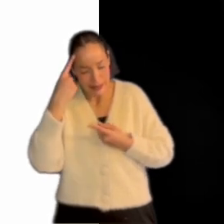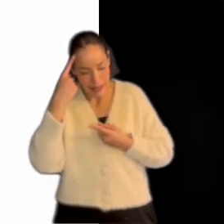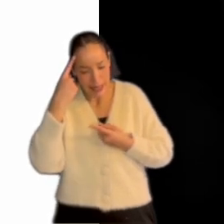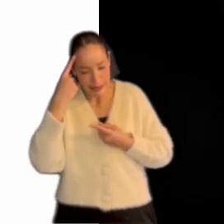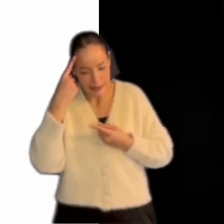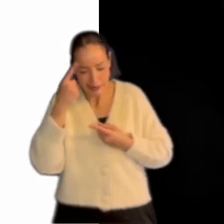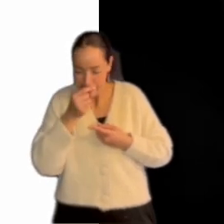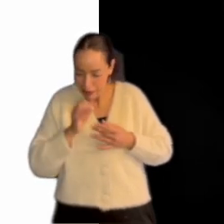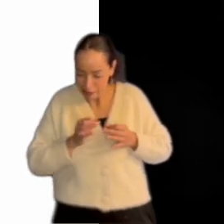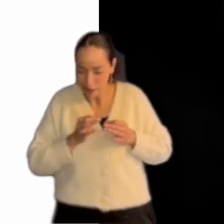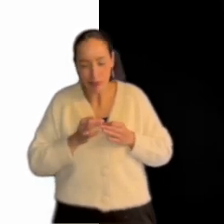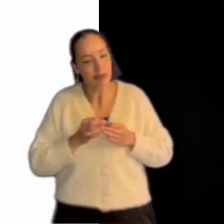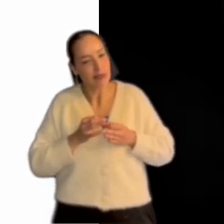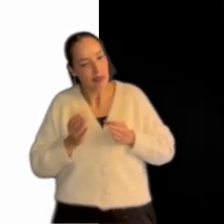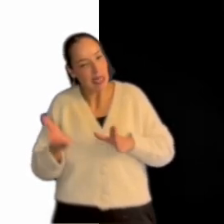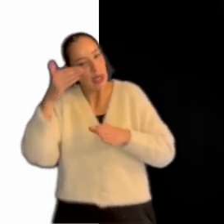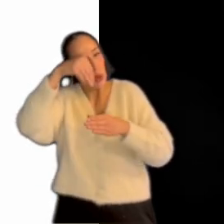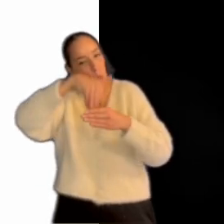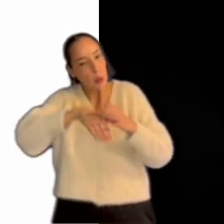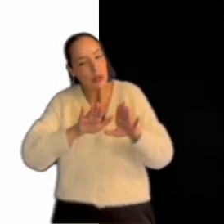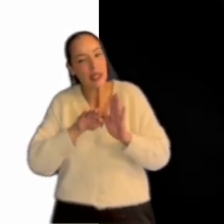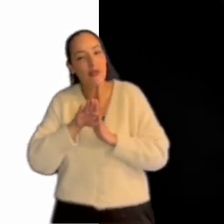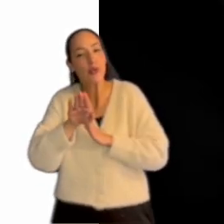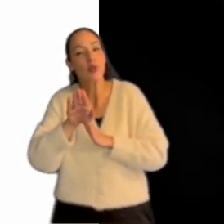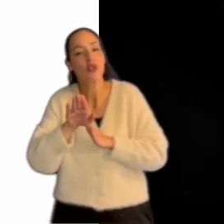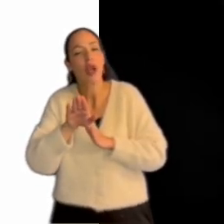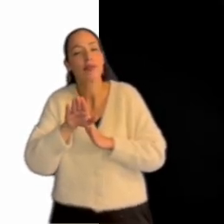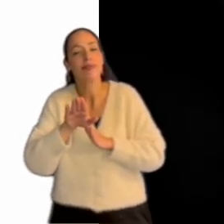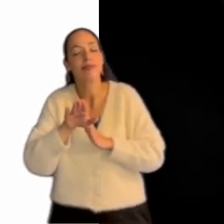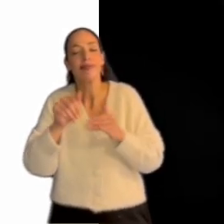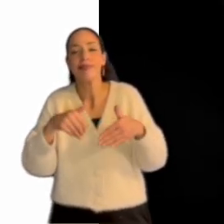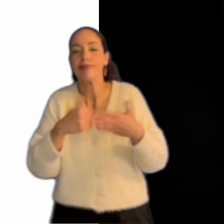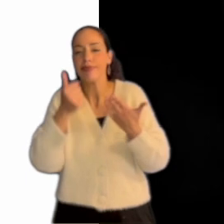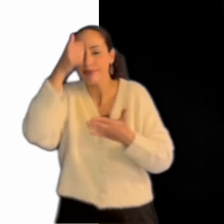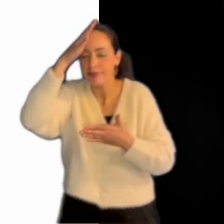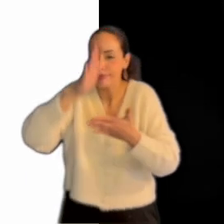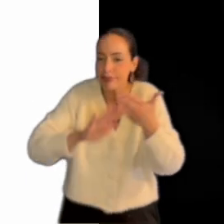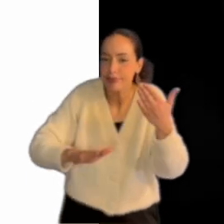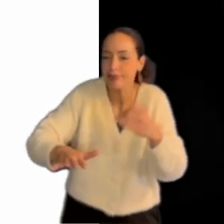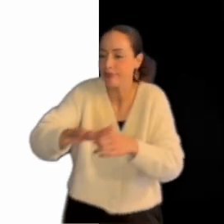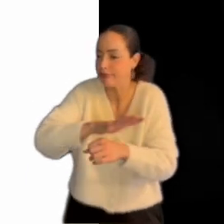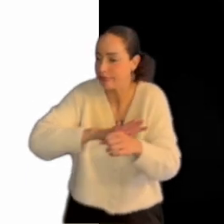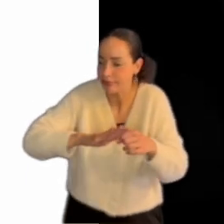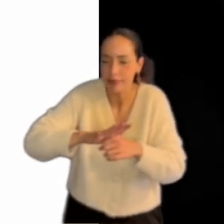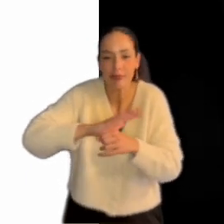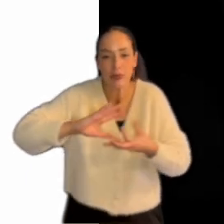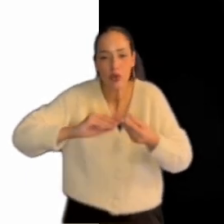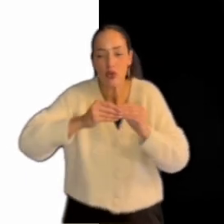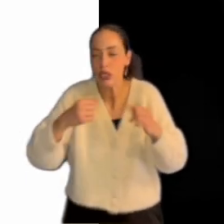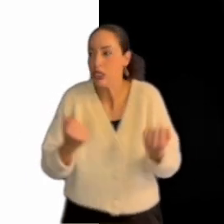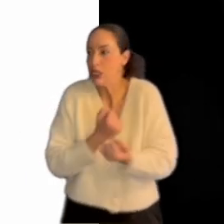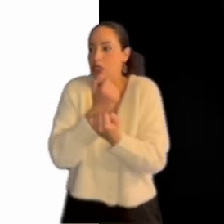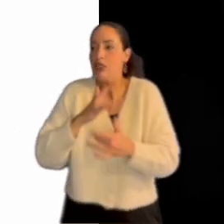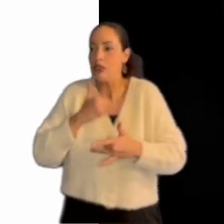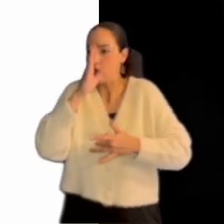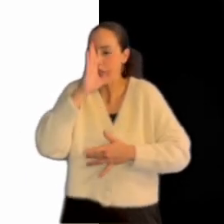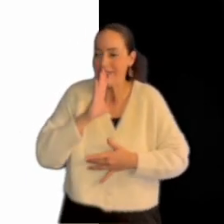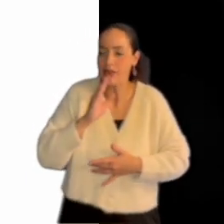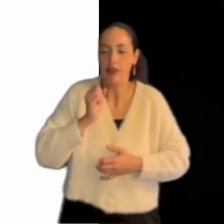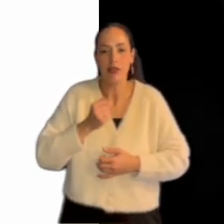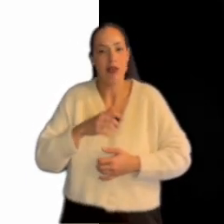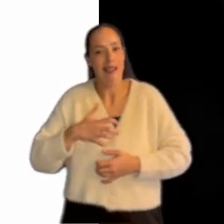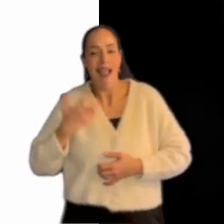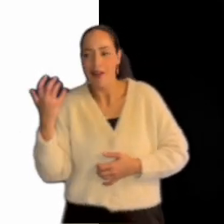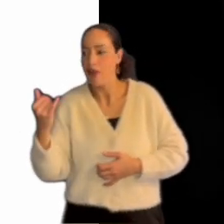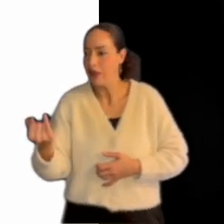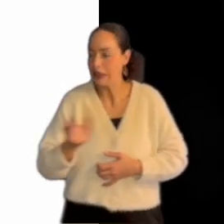or situation which has generated strong feelings, be it sadness, anger, guilt, shame, satisfaction, happiness, delight, amazement,